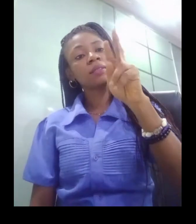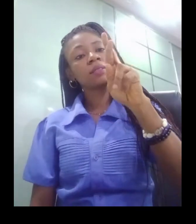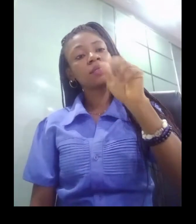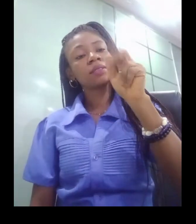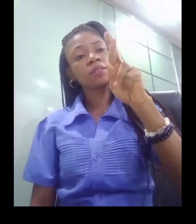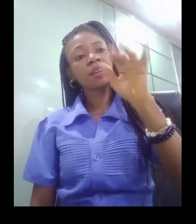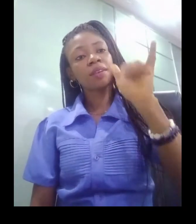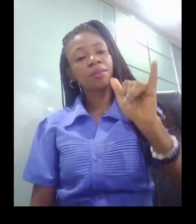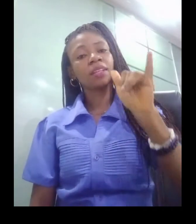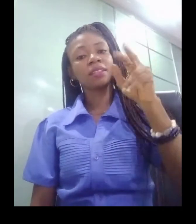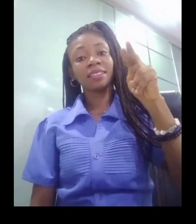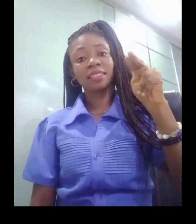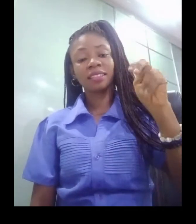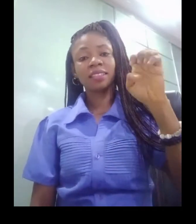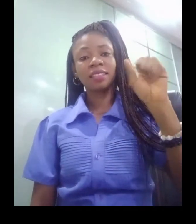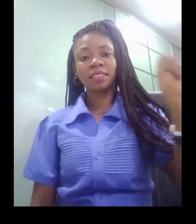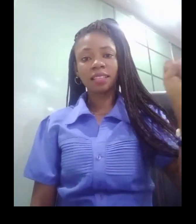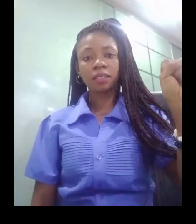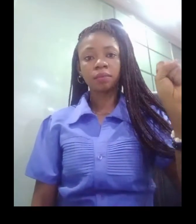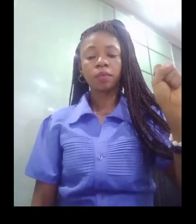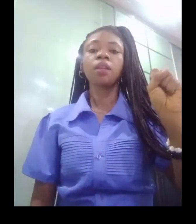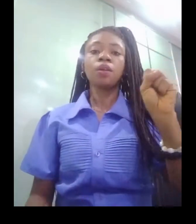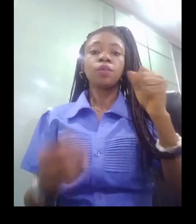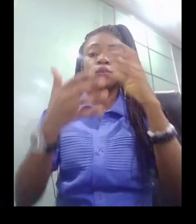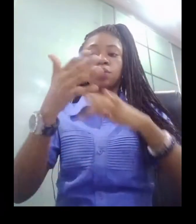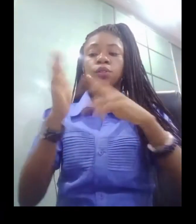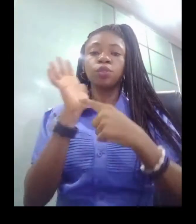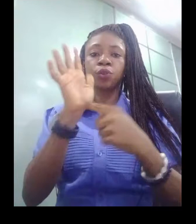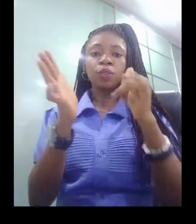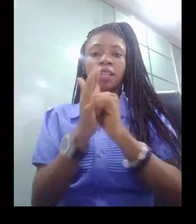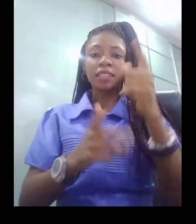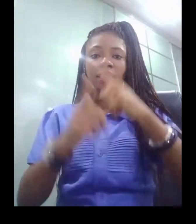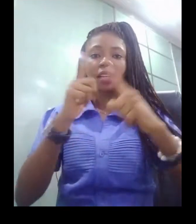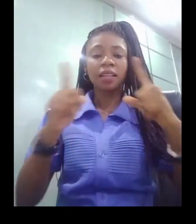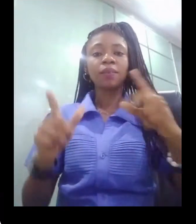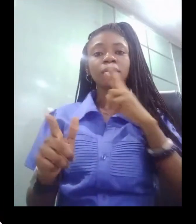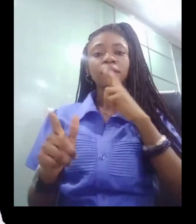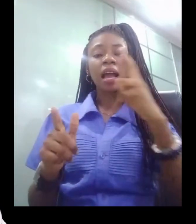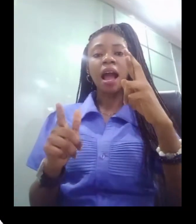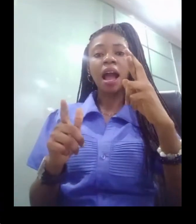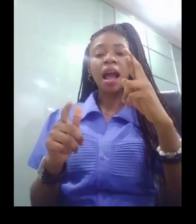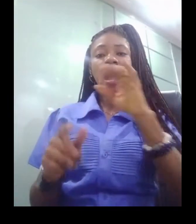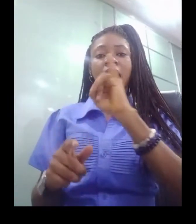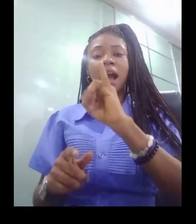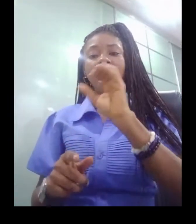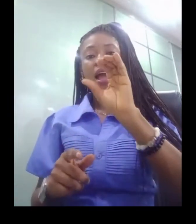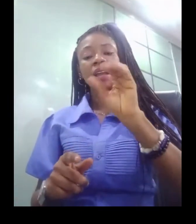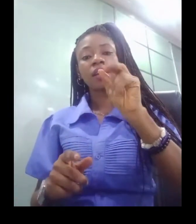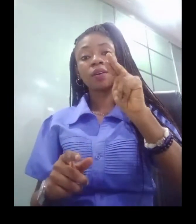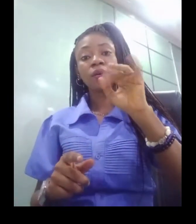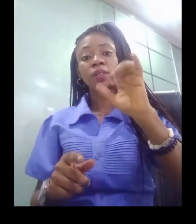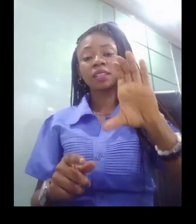more iconic than arbitrary, while spoken languages are more arbitrary than